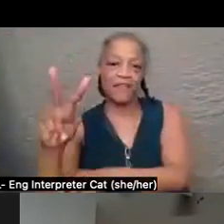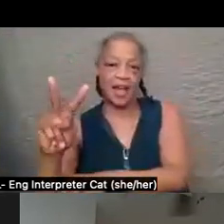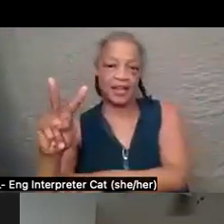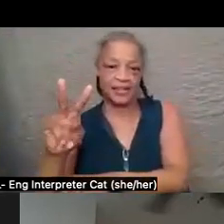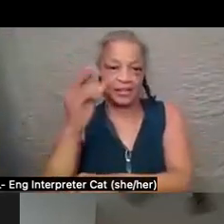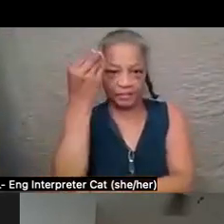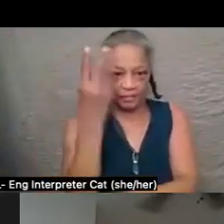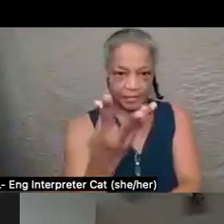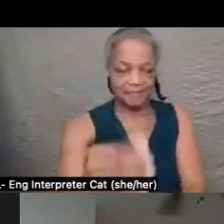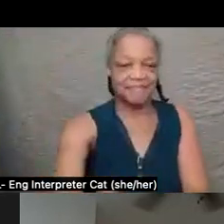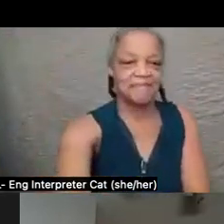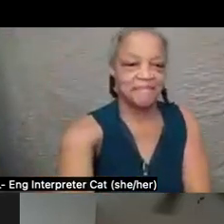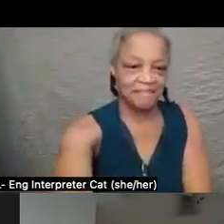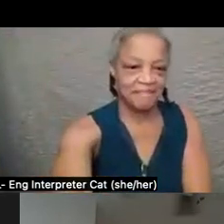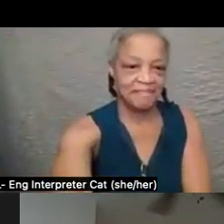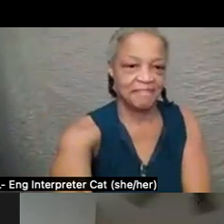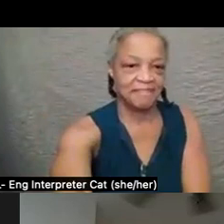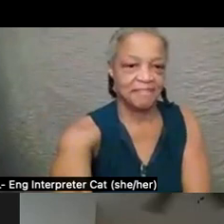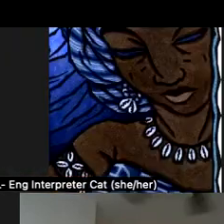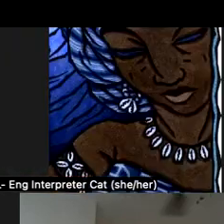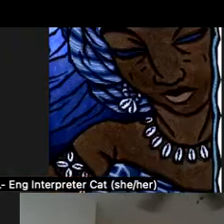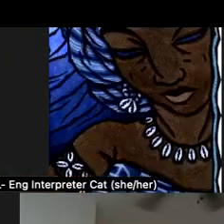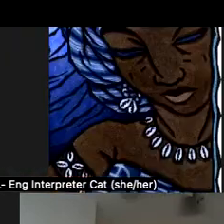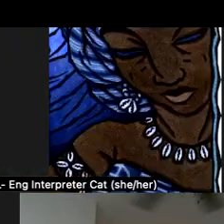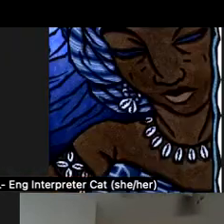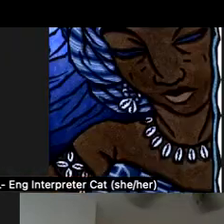Harlem sanctuary. The revolution will not be televised.